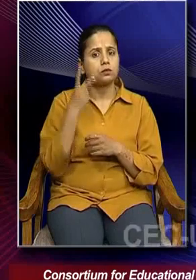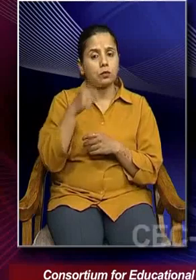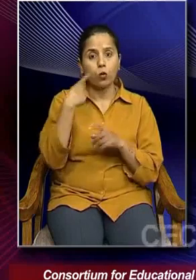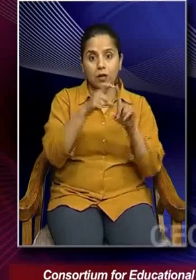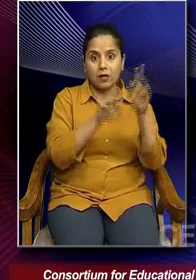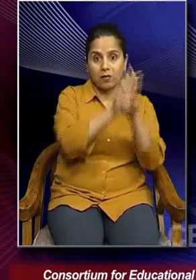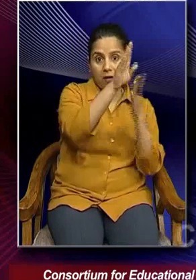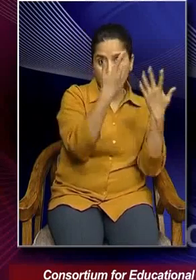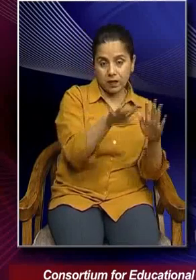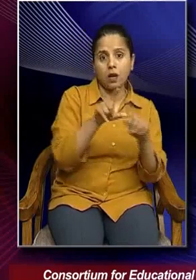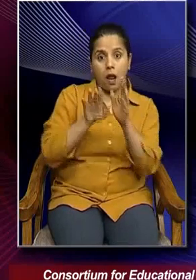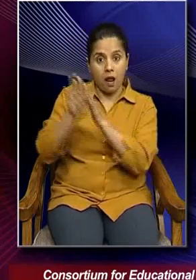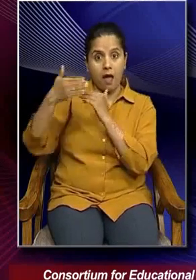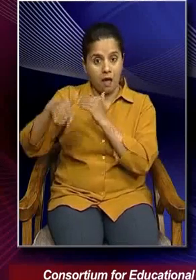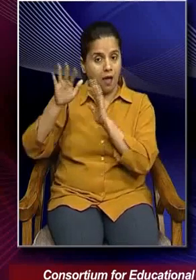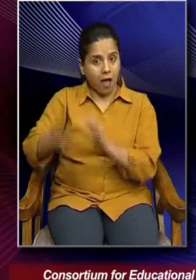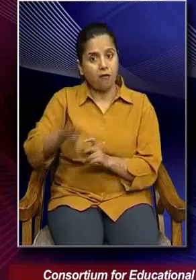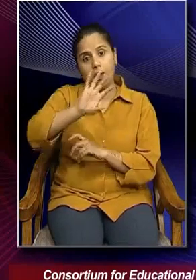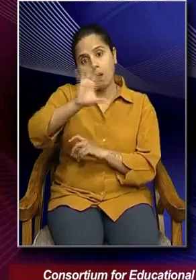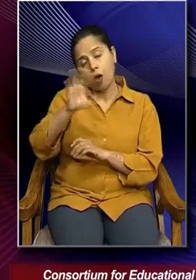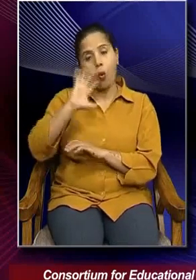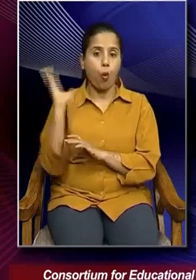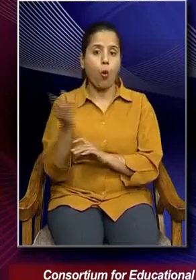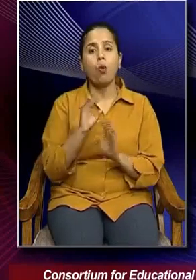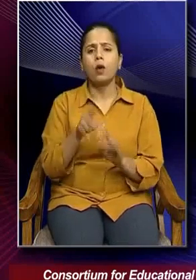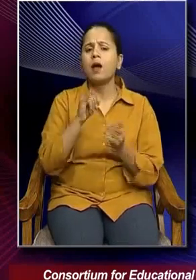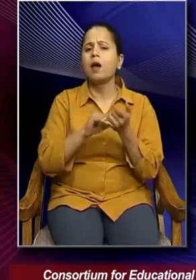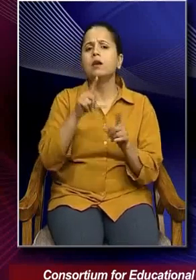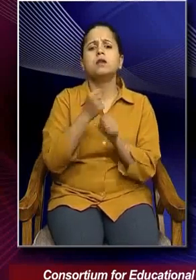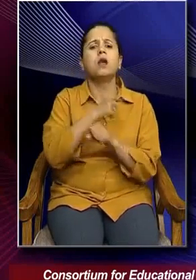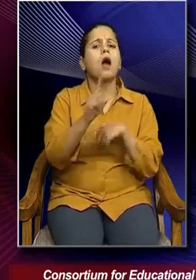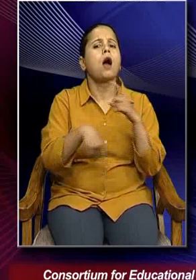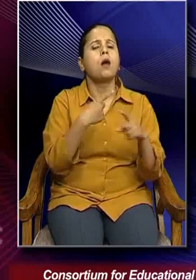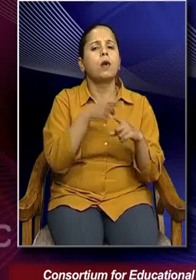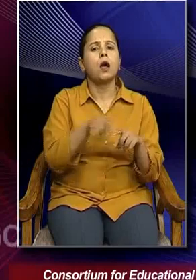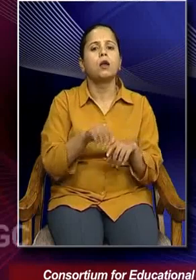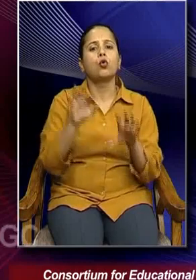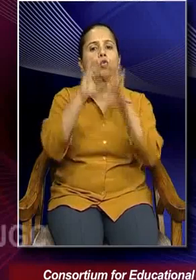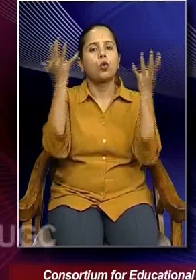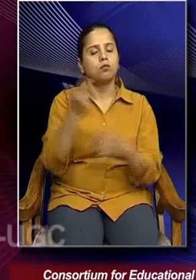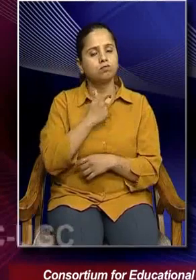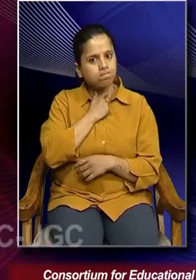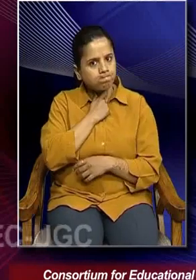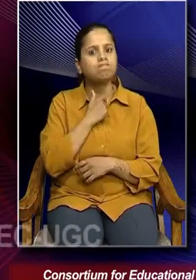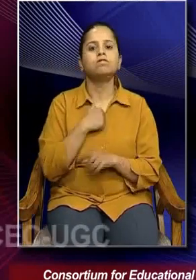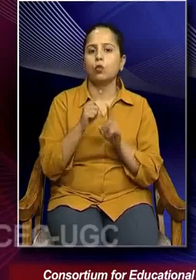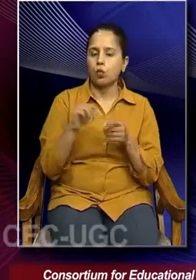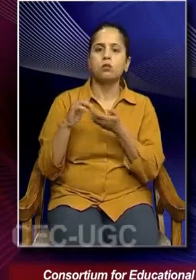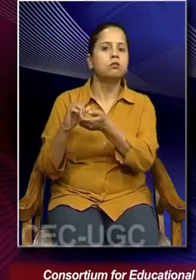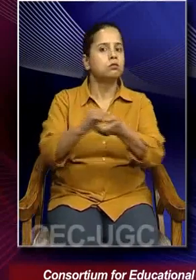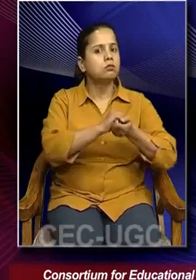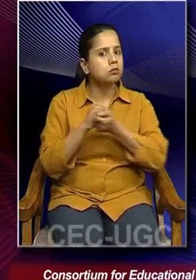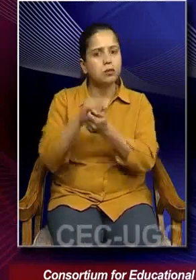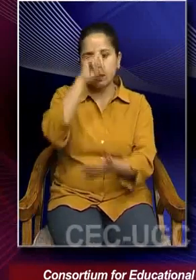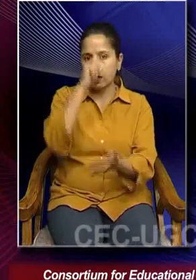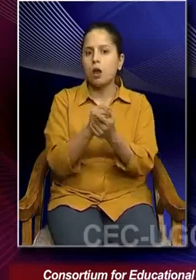nations and the developing nations. So SDG is nothing about a global commitment, a global partnership, a